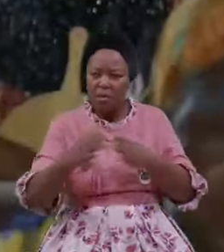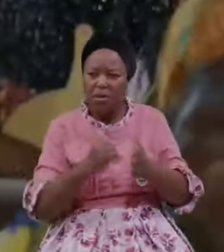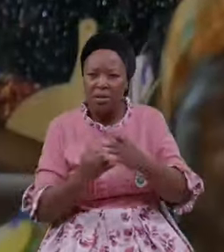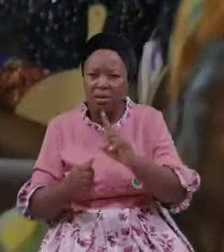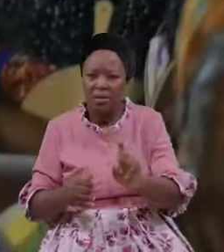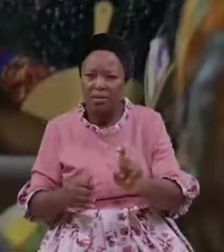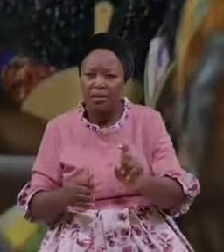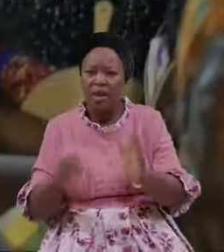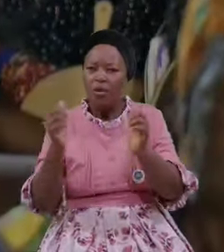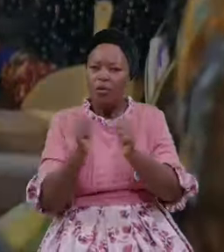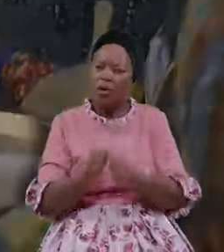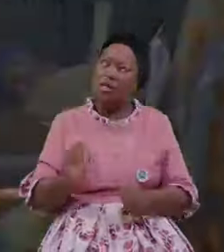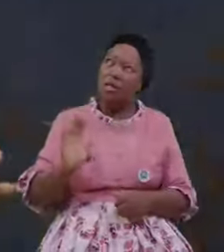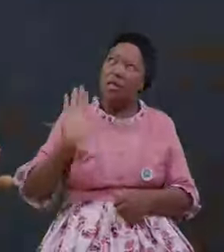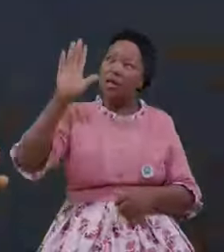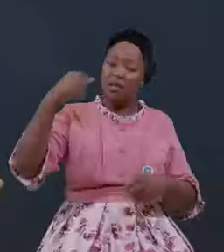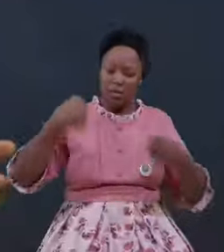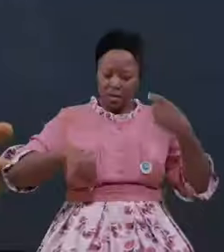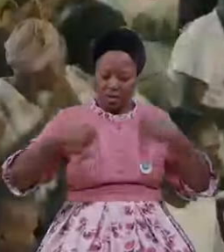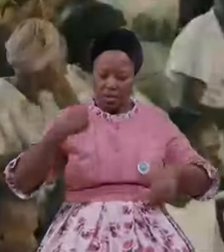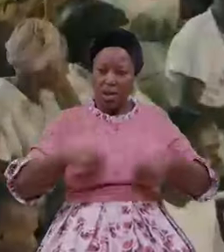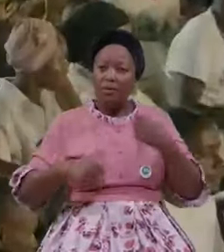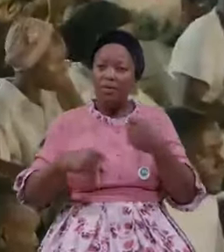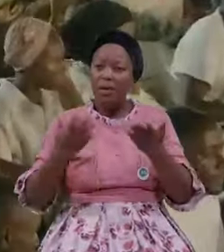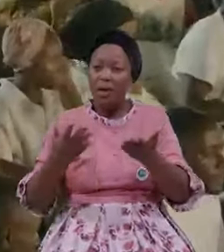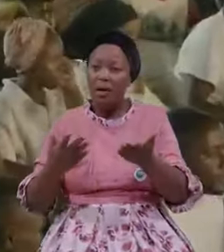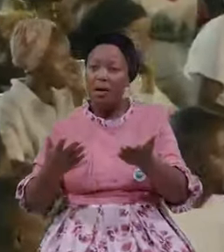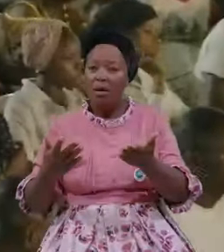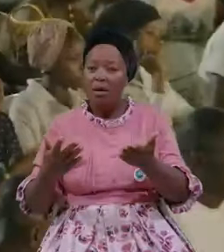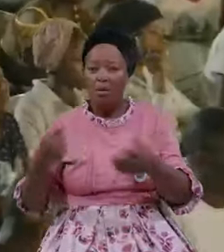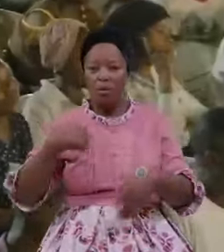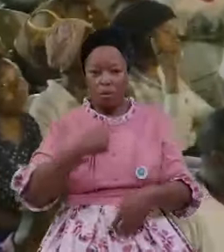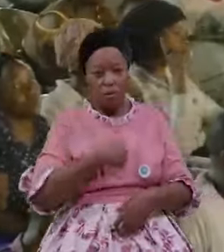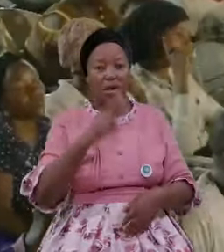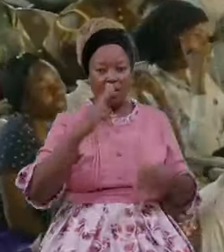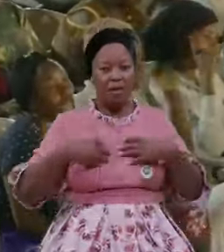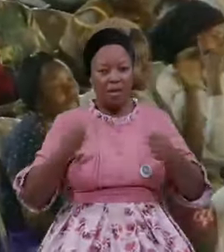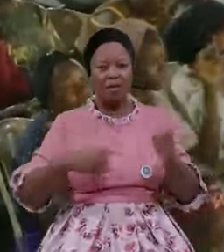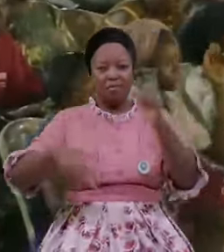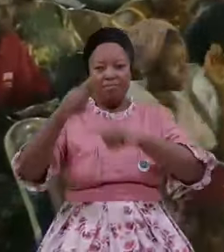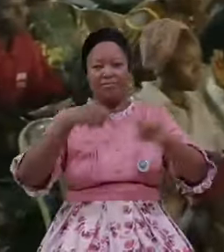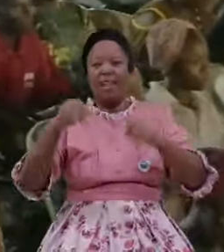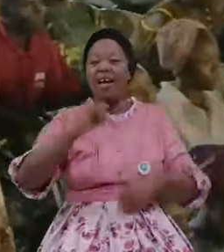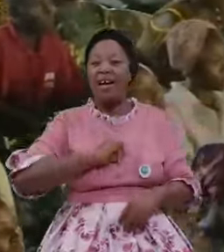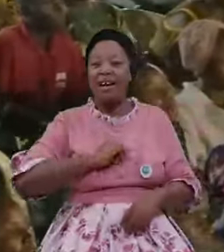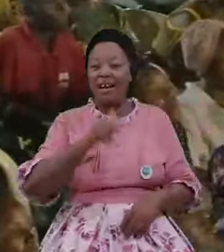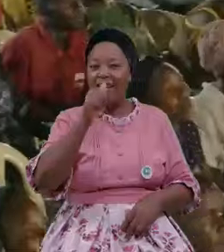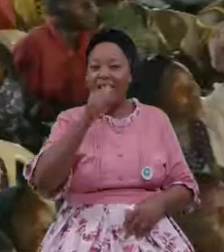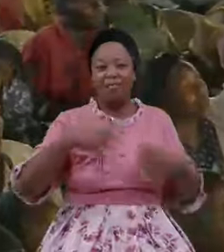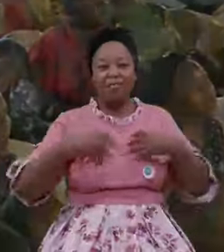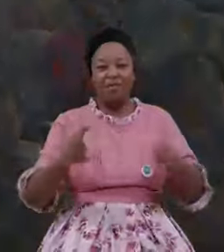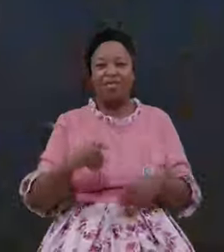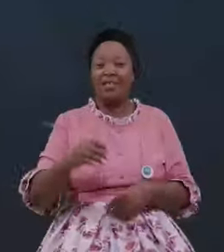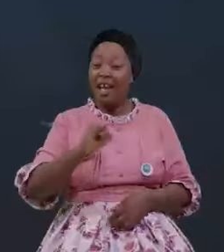"With his stripes we are healed." I am healed. I said I am